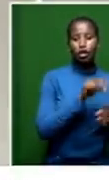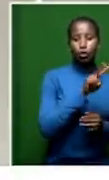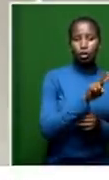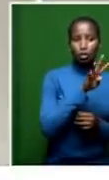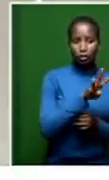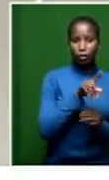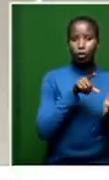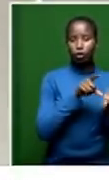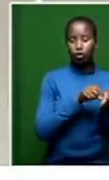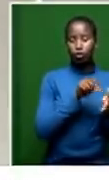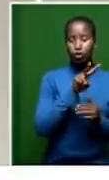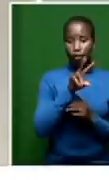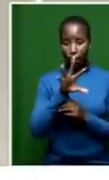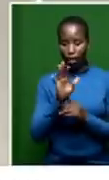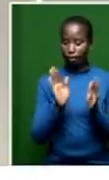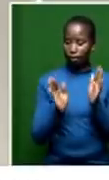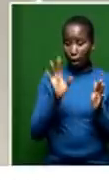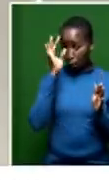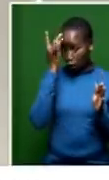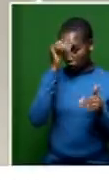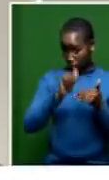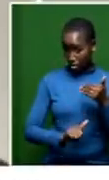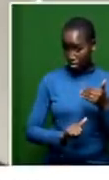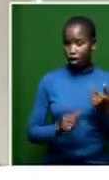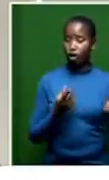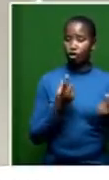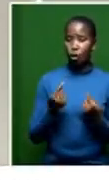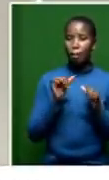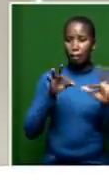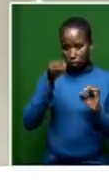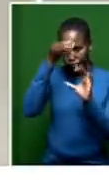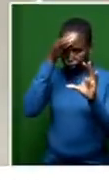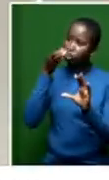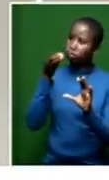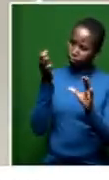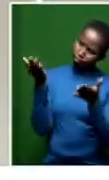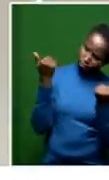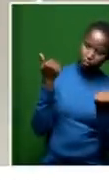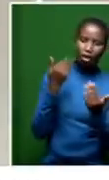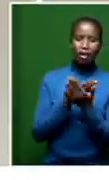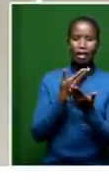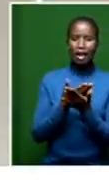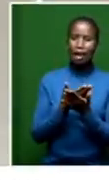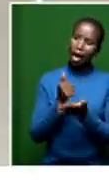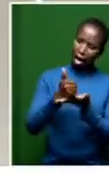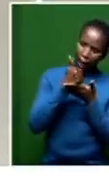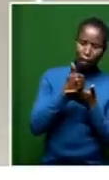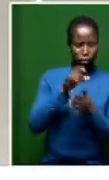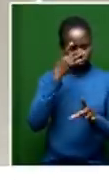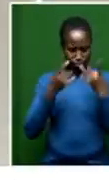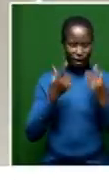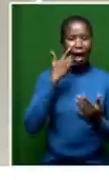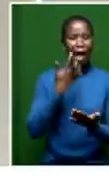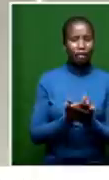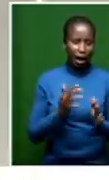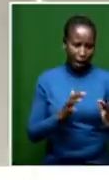March, we are sourcing out an external expert in terms of the evidence leader. And then we're going to get next week on